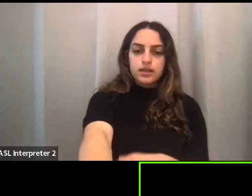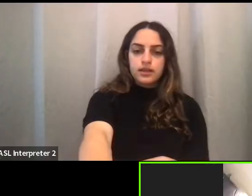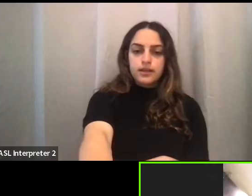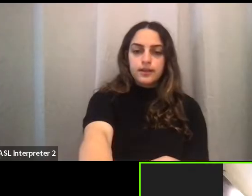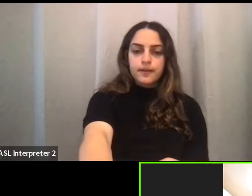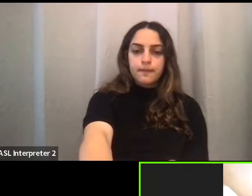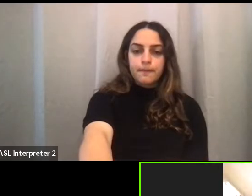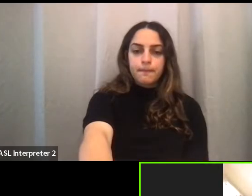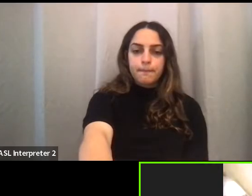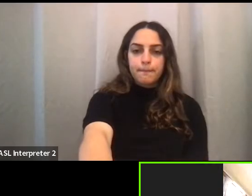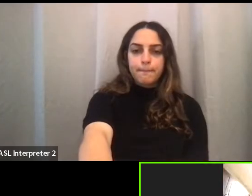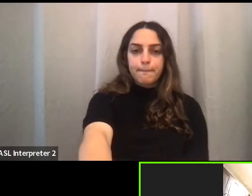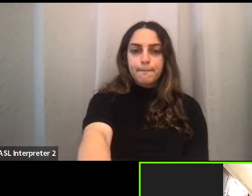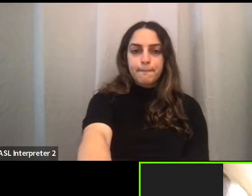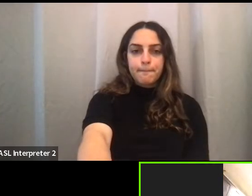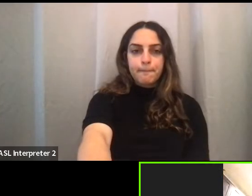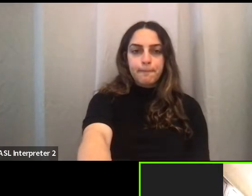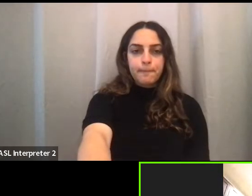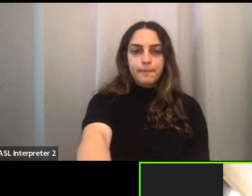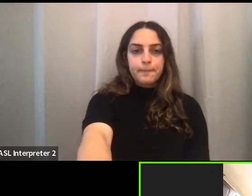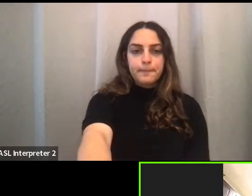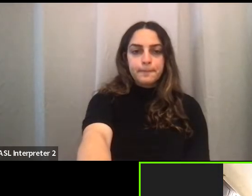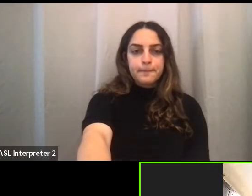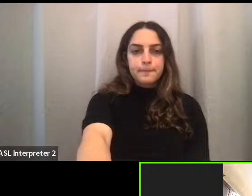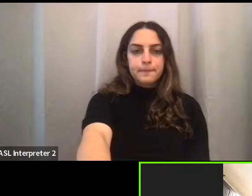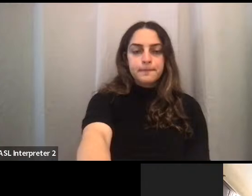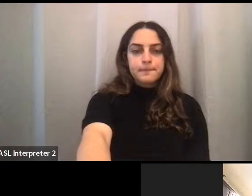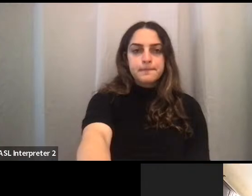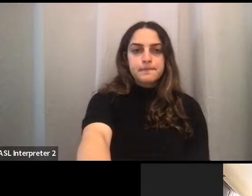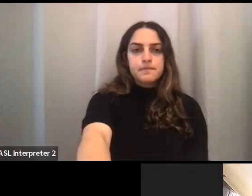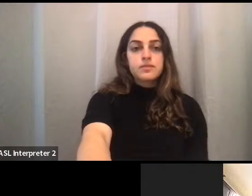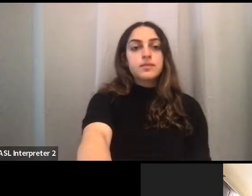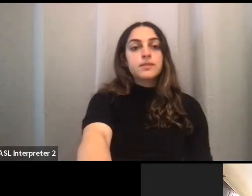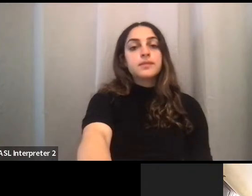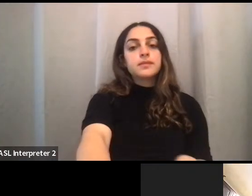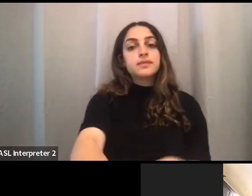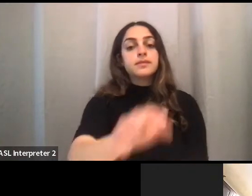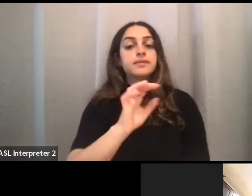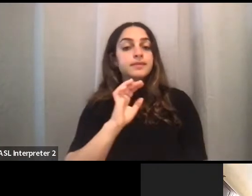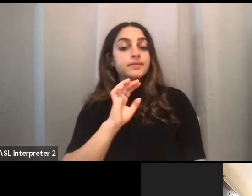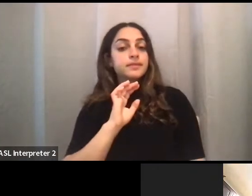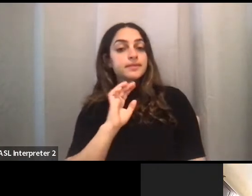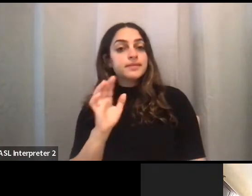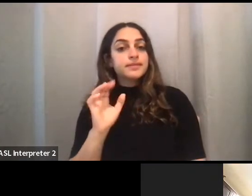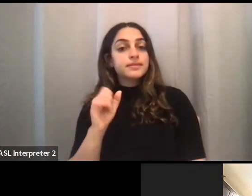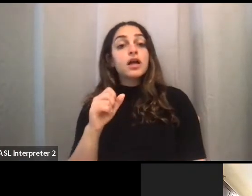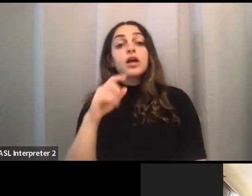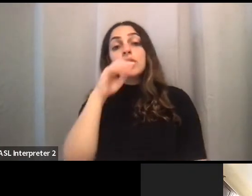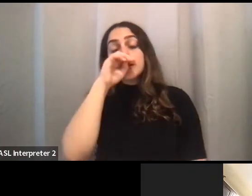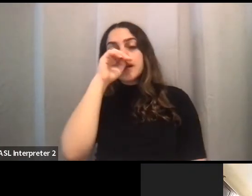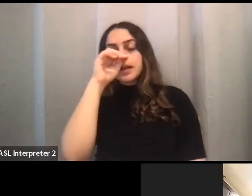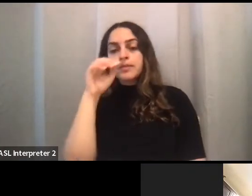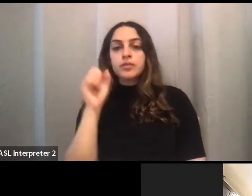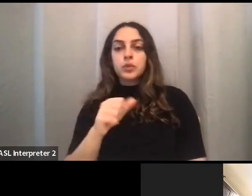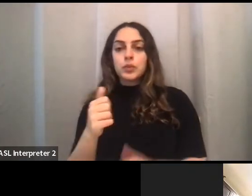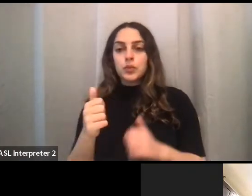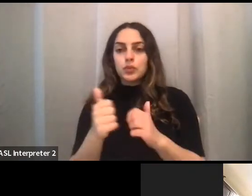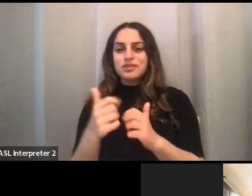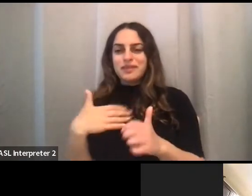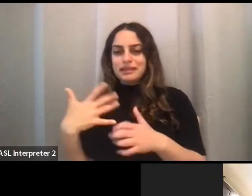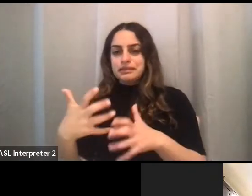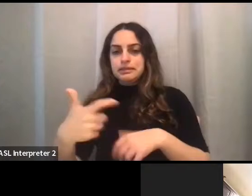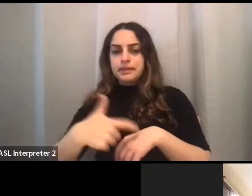go hi yes so um with my um remaining time i just wanted